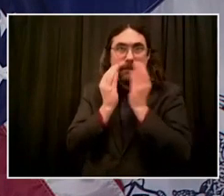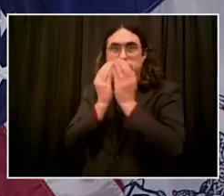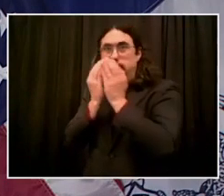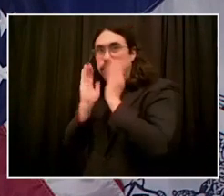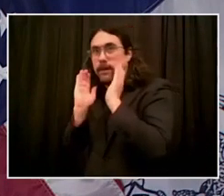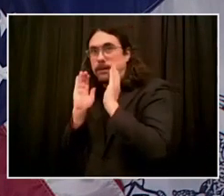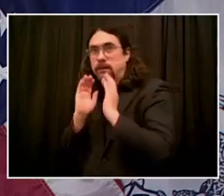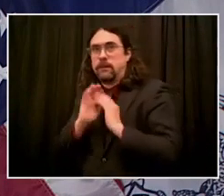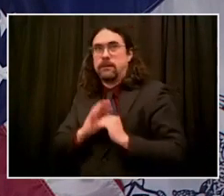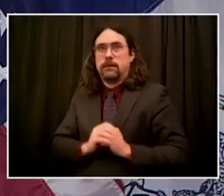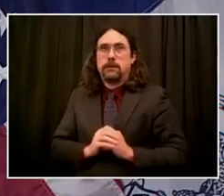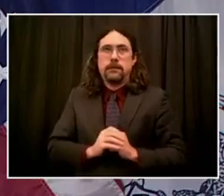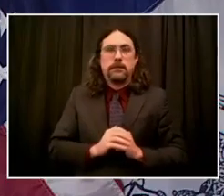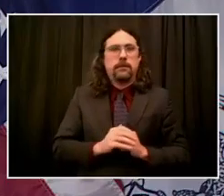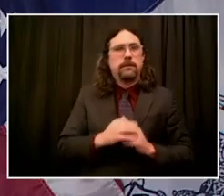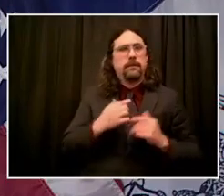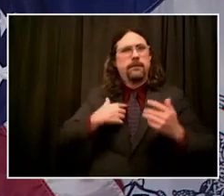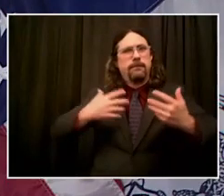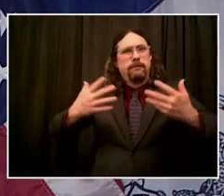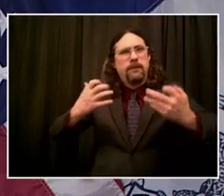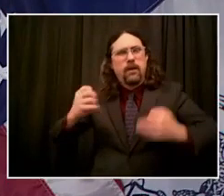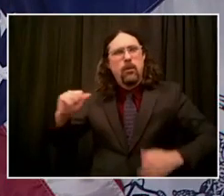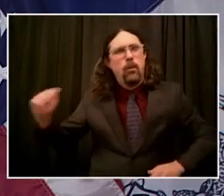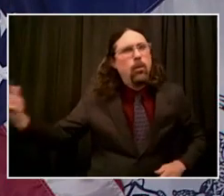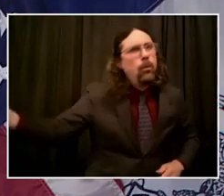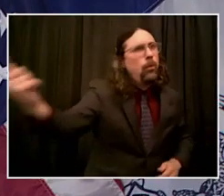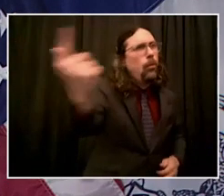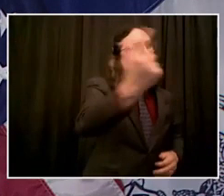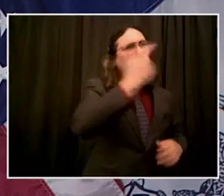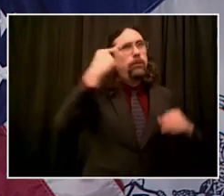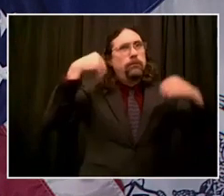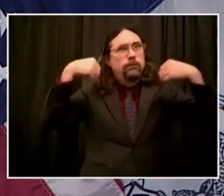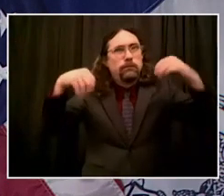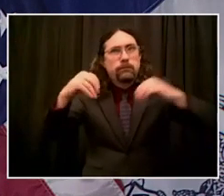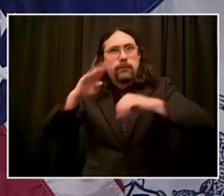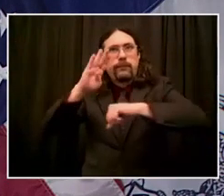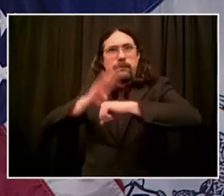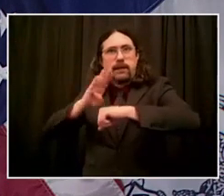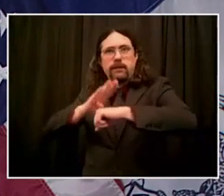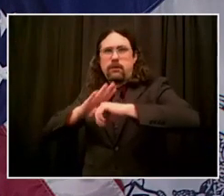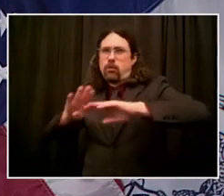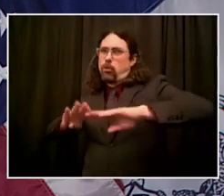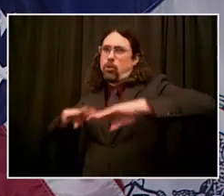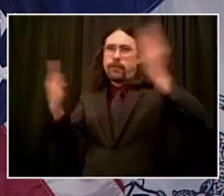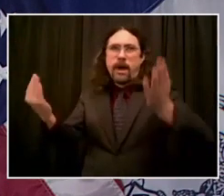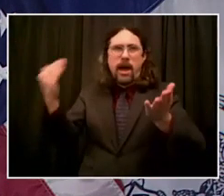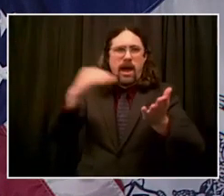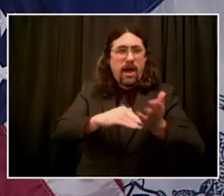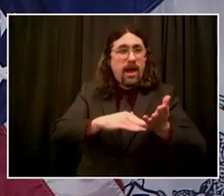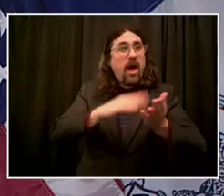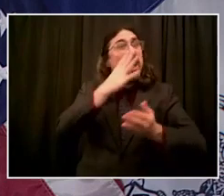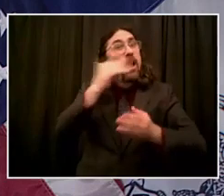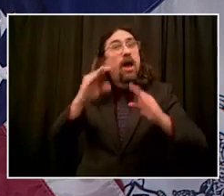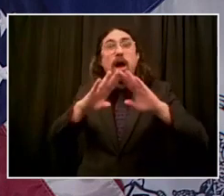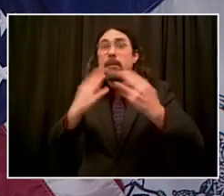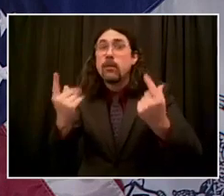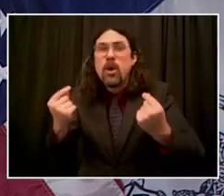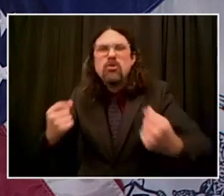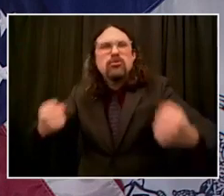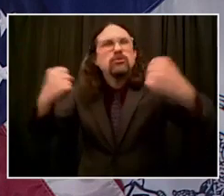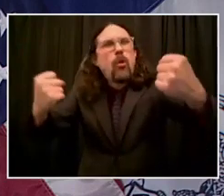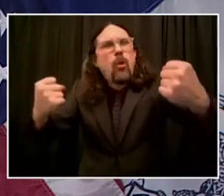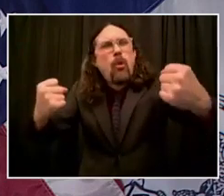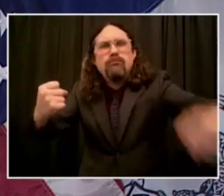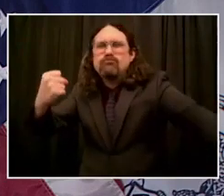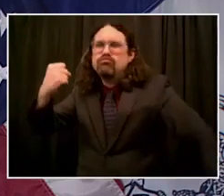small businesses to survive. So to all the members of the business community, getting ready for phase one, you're not alone. We're going to be with you every step of the way. We're going